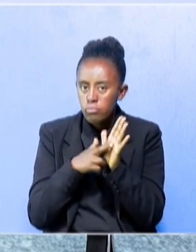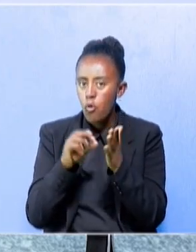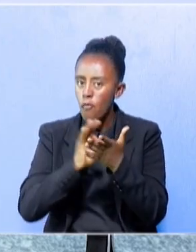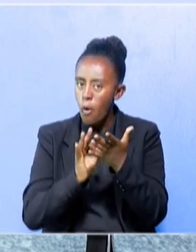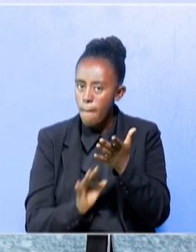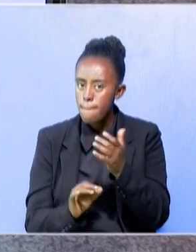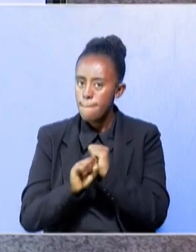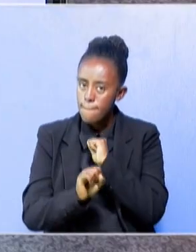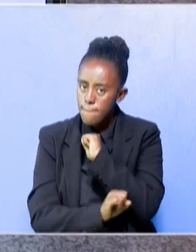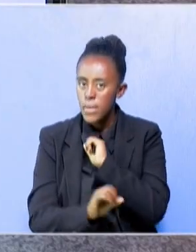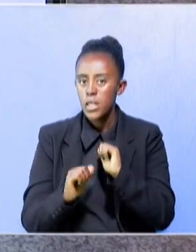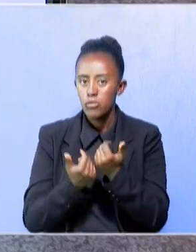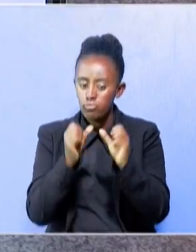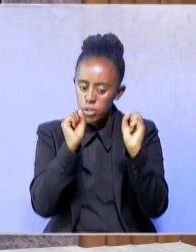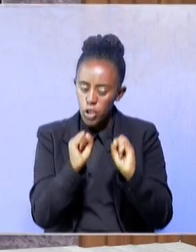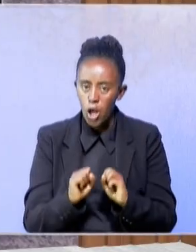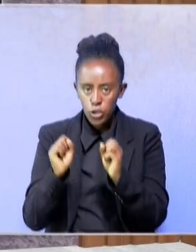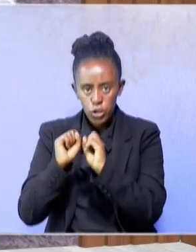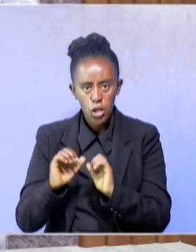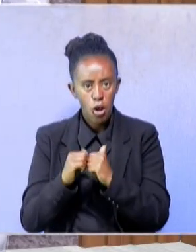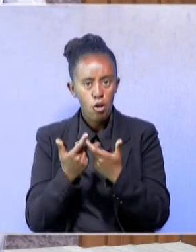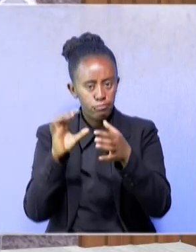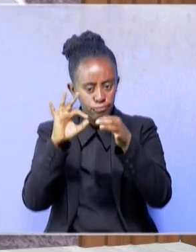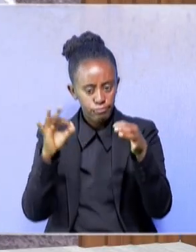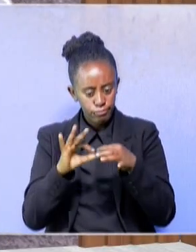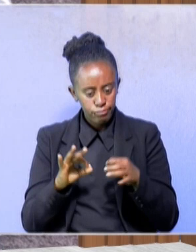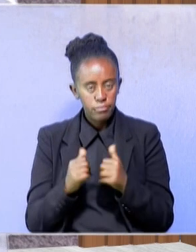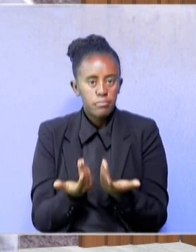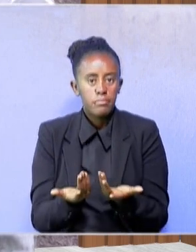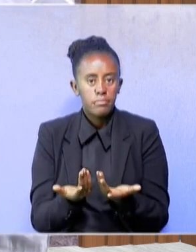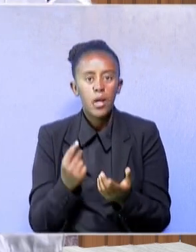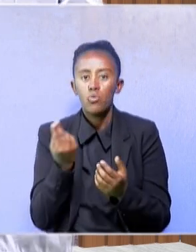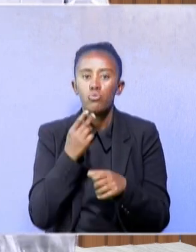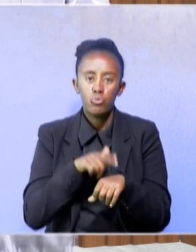forms, the structure. How do we use past continuous tense?